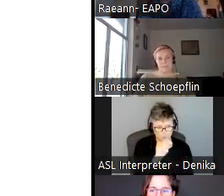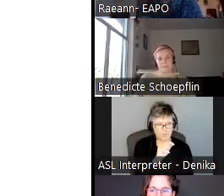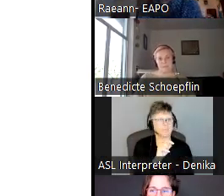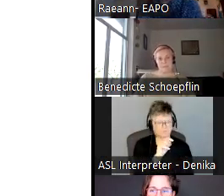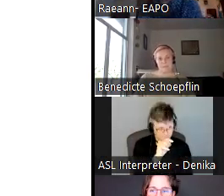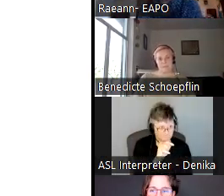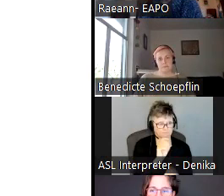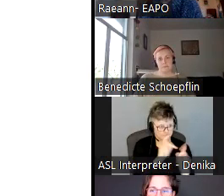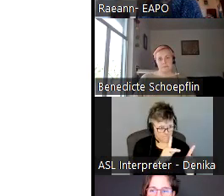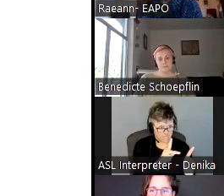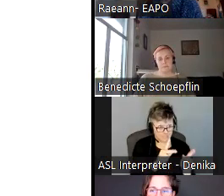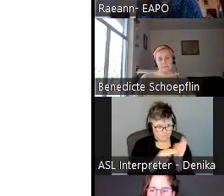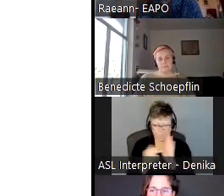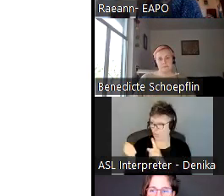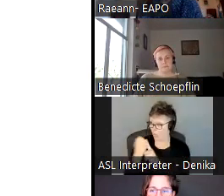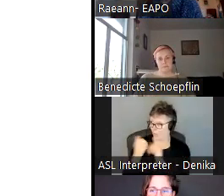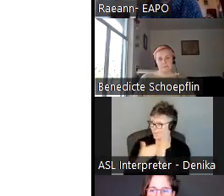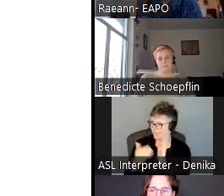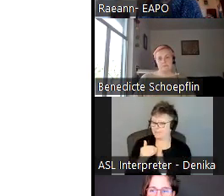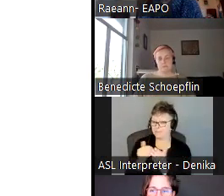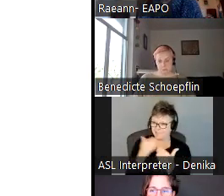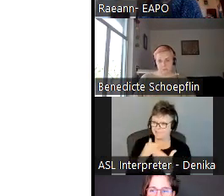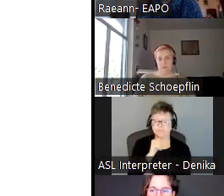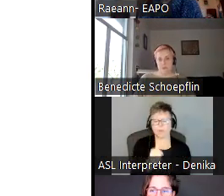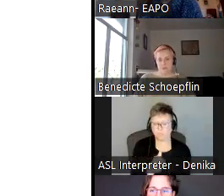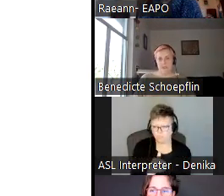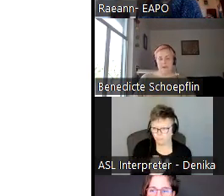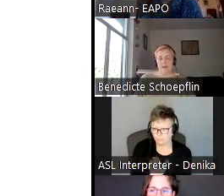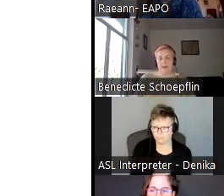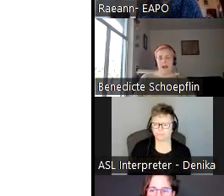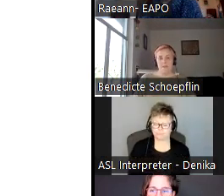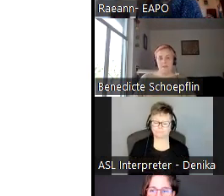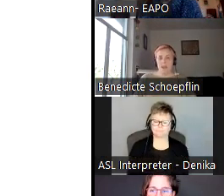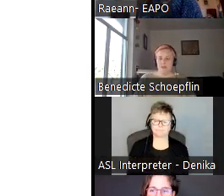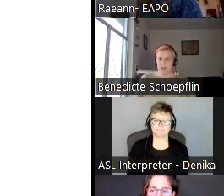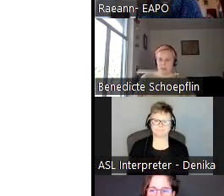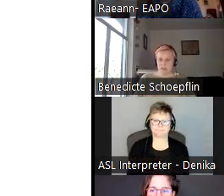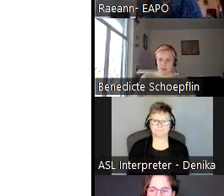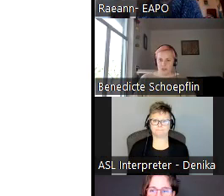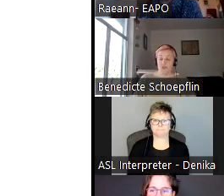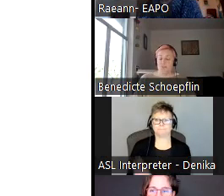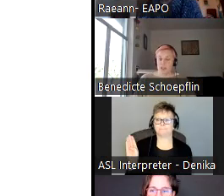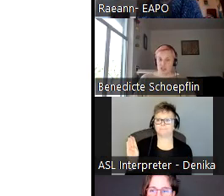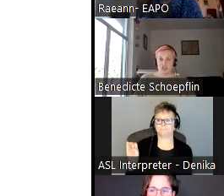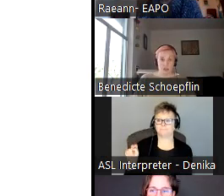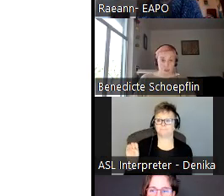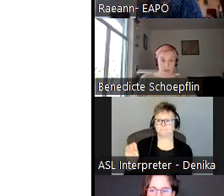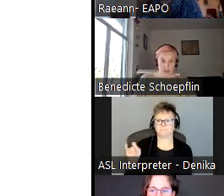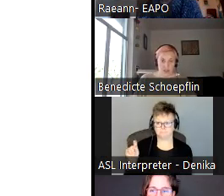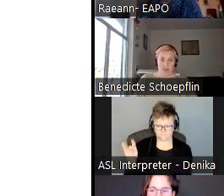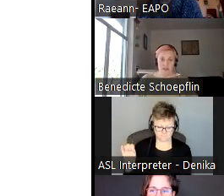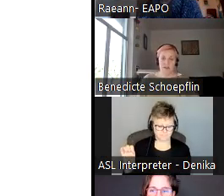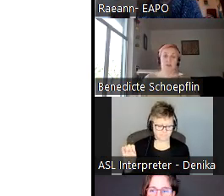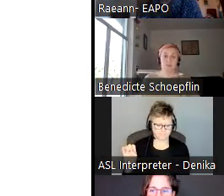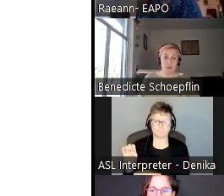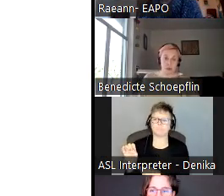the less people will be victims of fraud. Agreed. We have a couple of questions. You mentioned during your